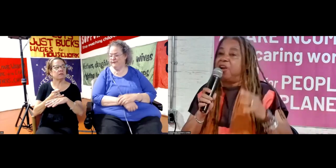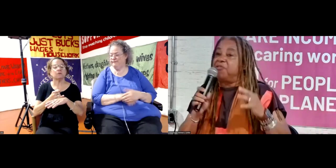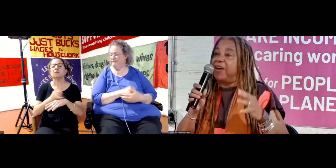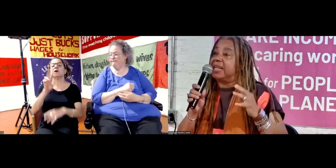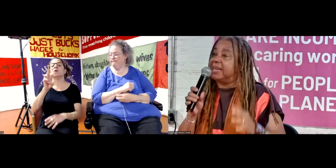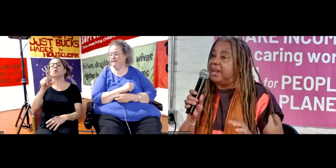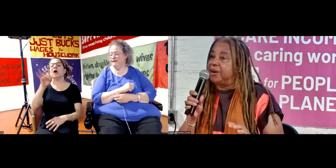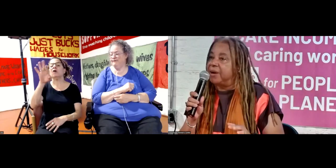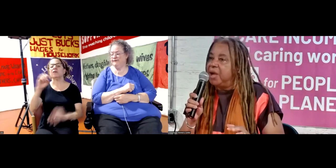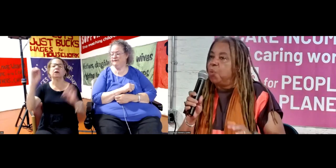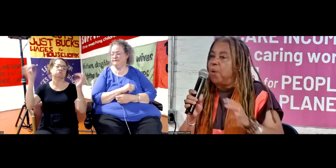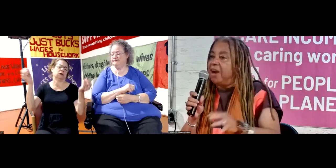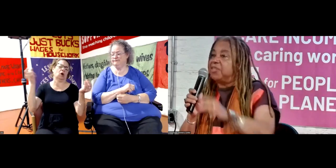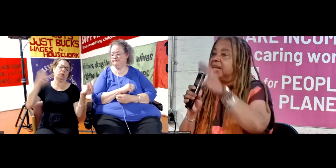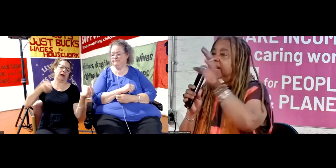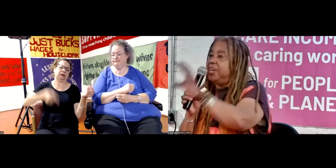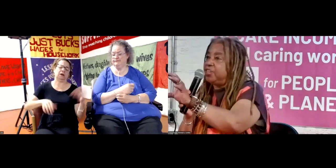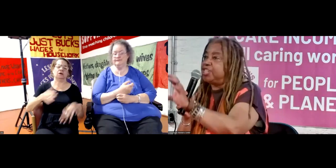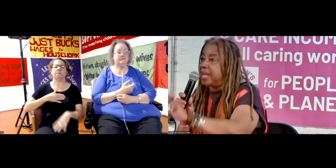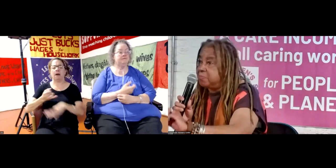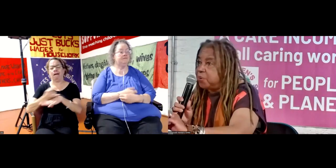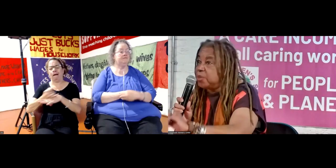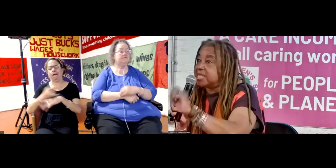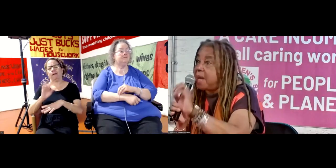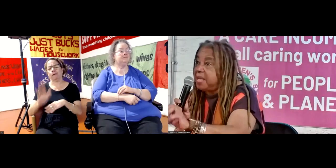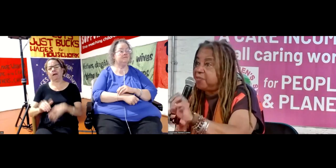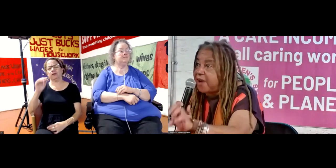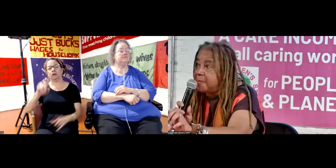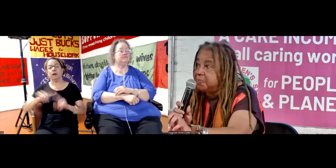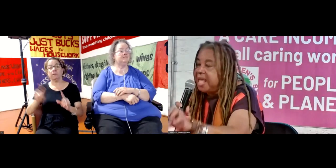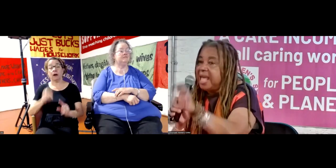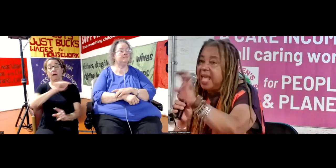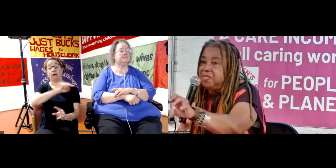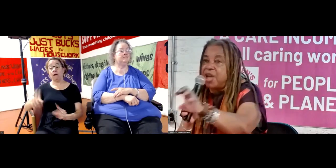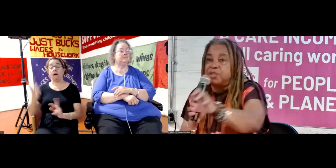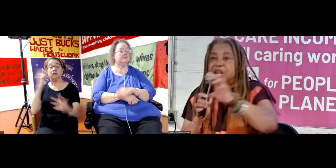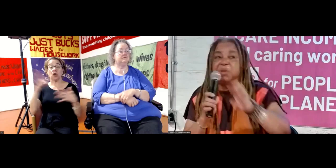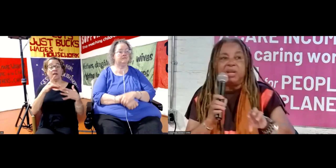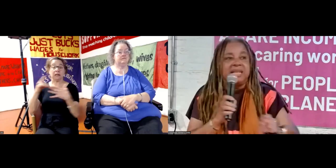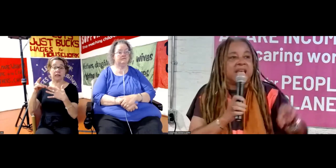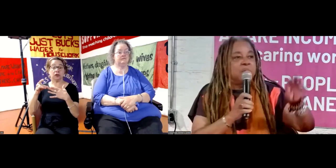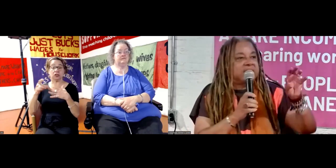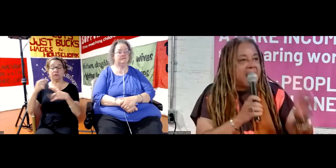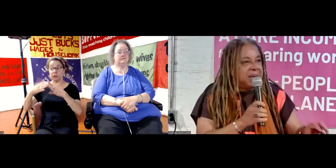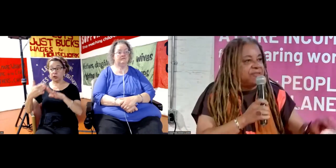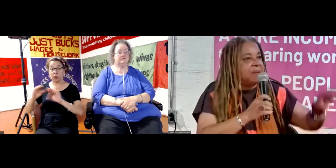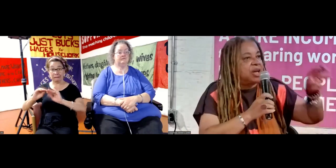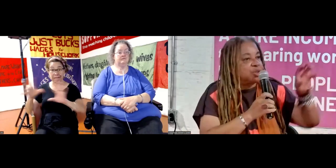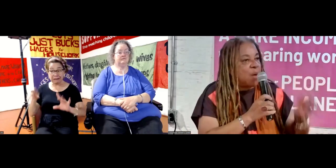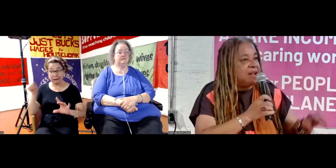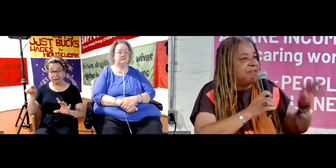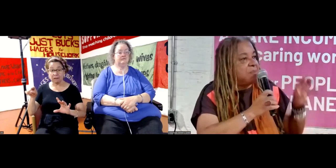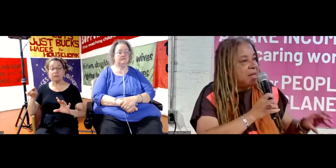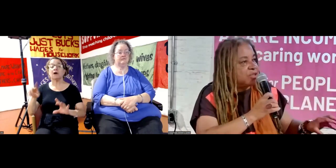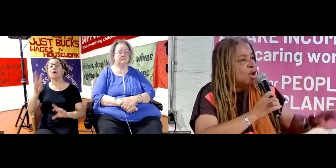became very, very clear where the leadership was coming from in those communities. It was coming from